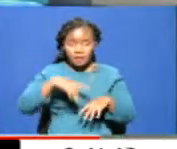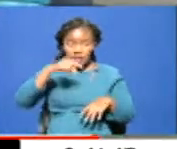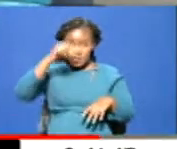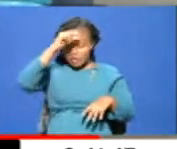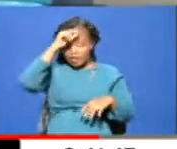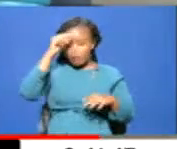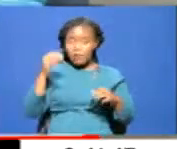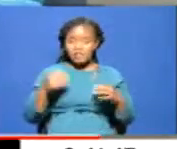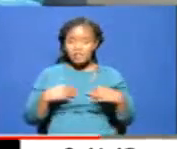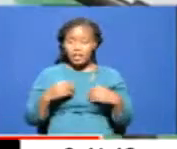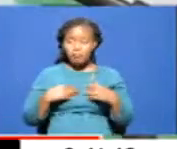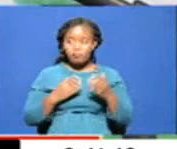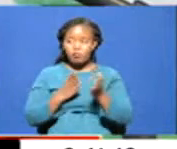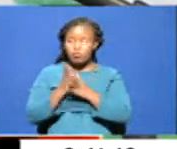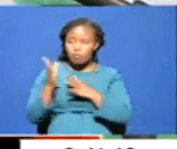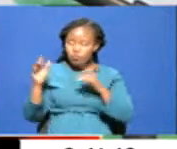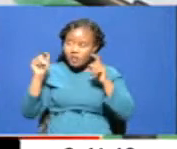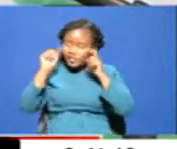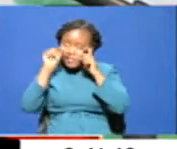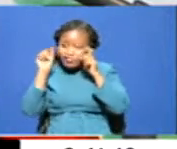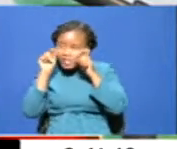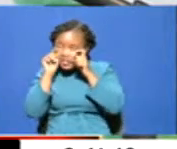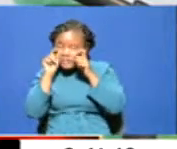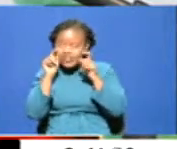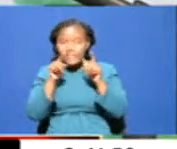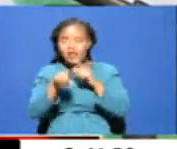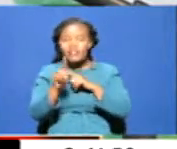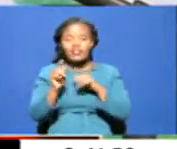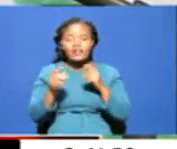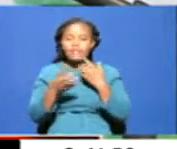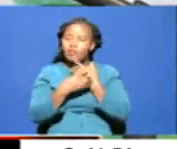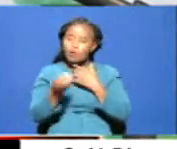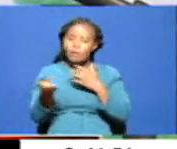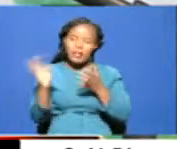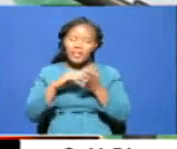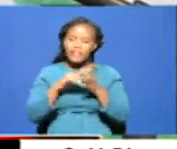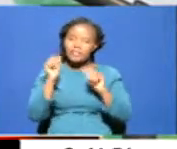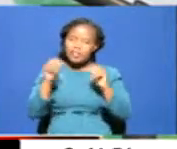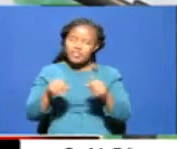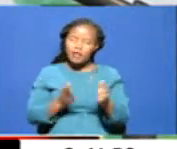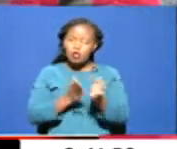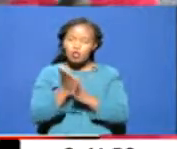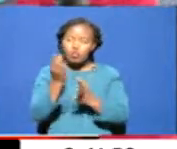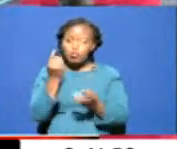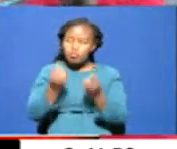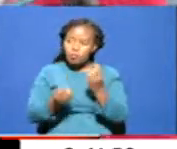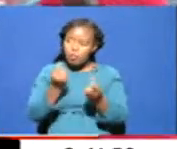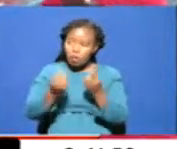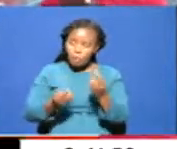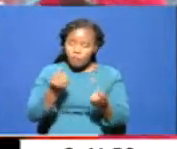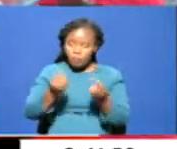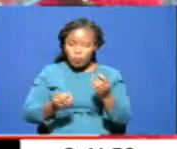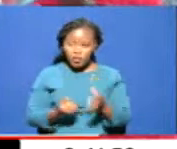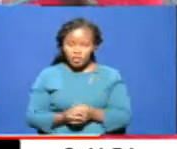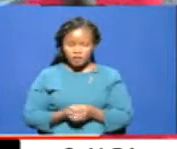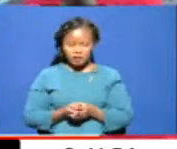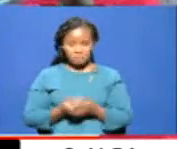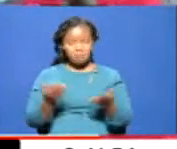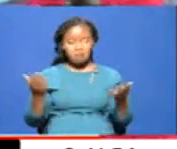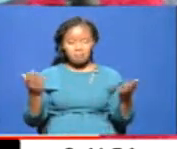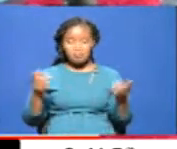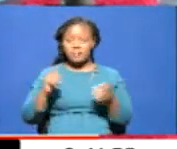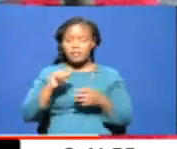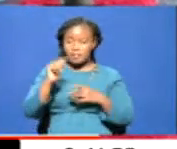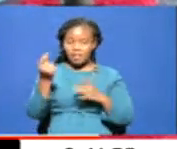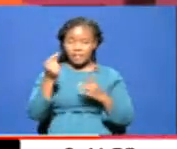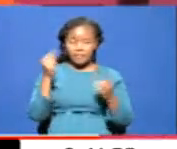on HIV/AIDS. Why can't we do the same about cooking if it is so important to this government? Even though Kenya is targeting the